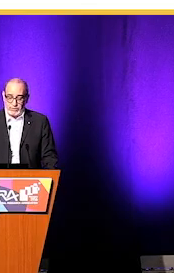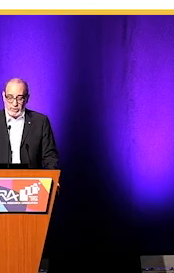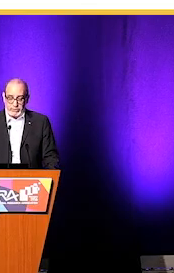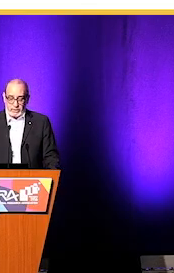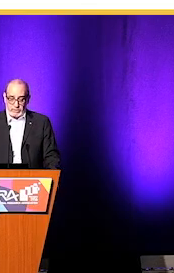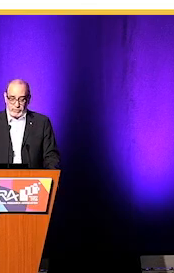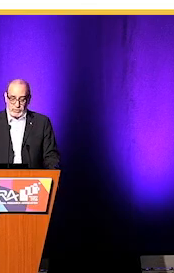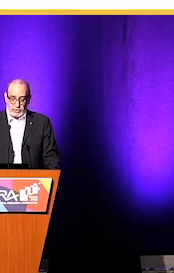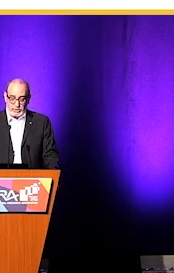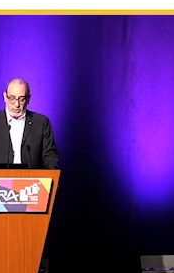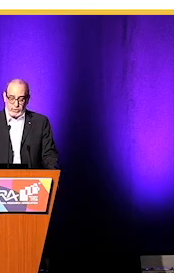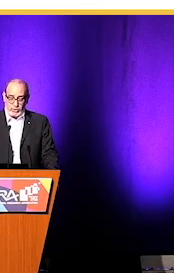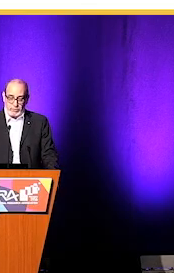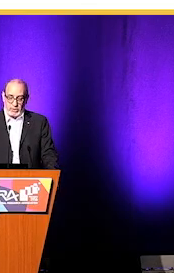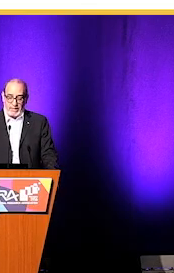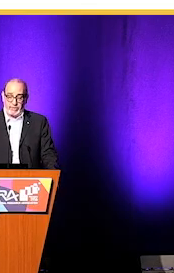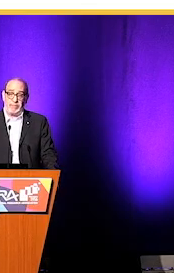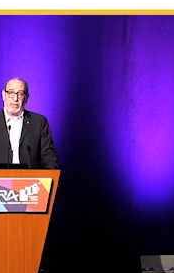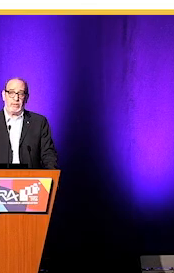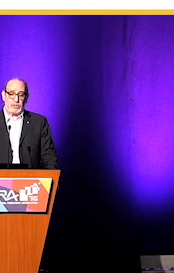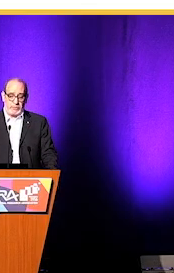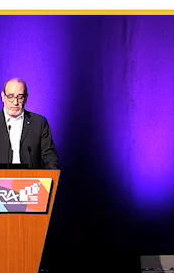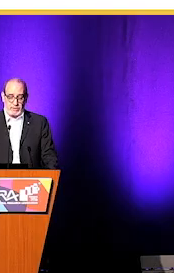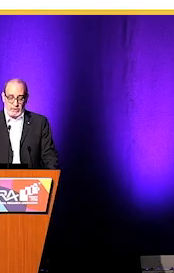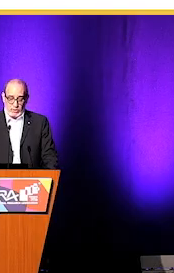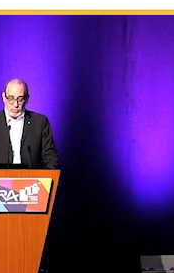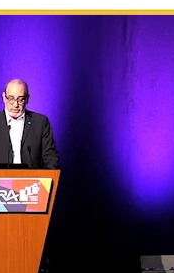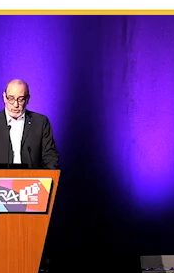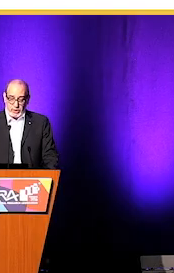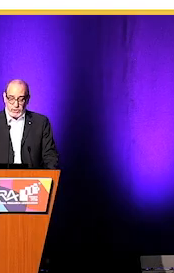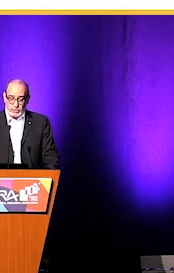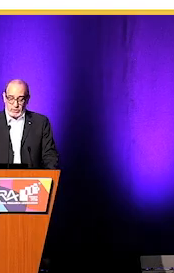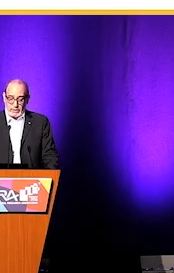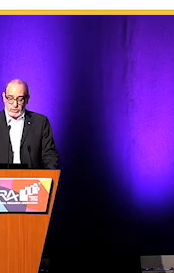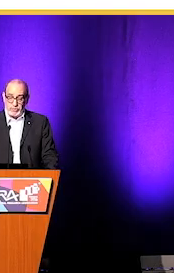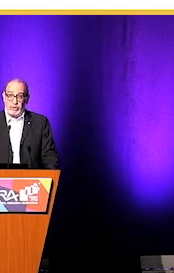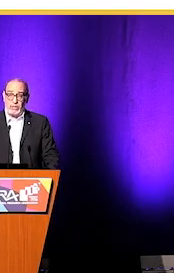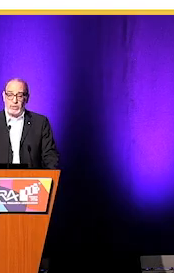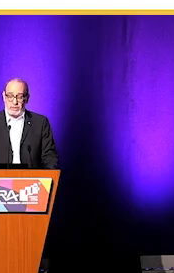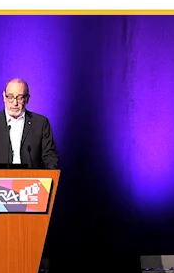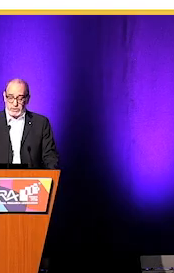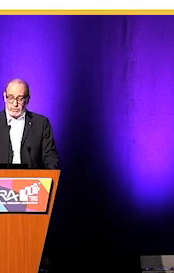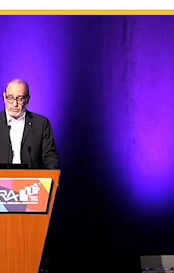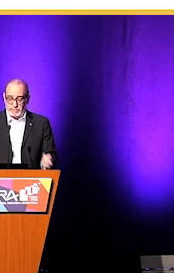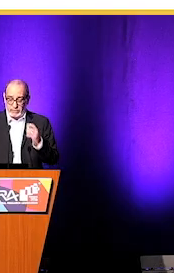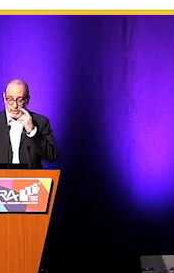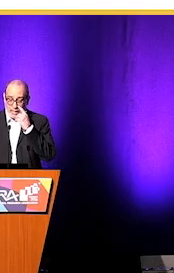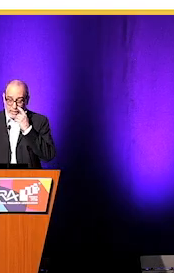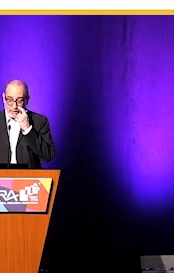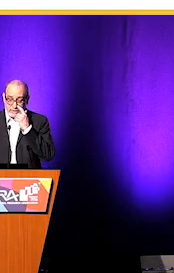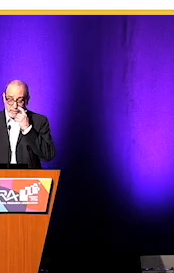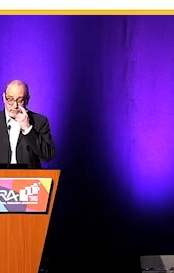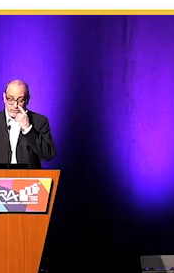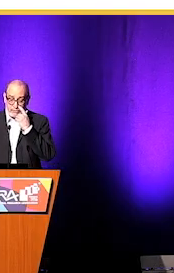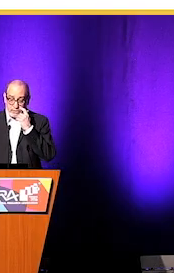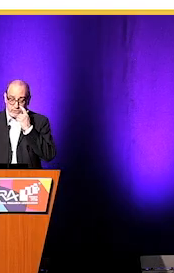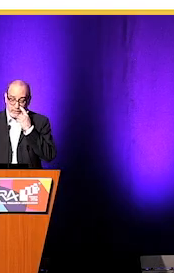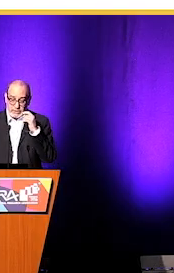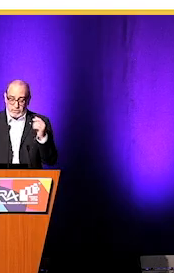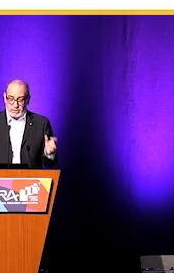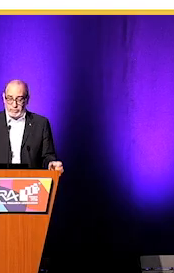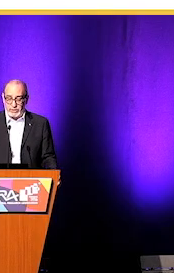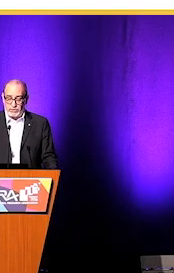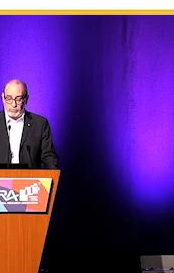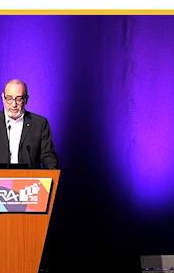has grounded her research in long-term collaborative partnerships with educational and community organizations. Examples of